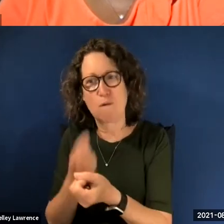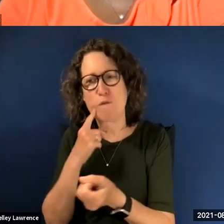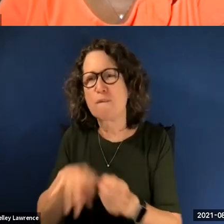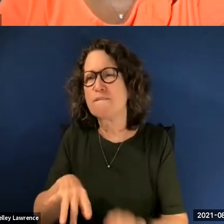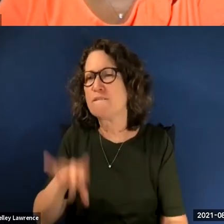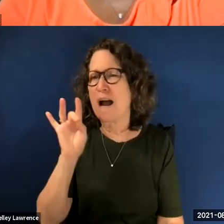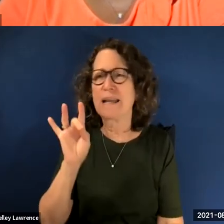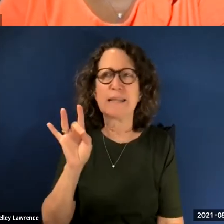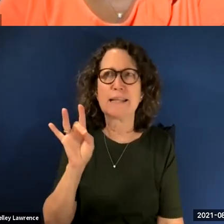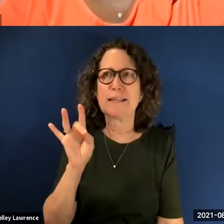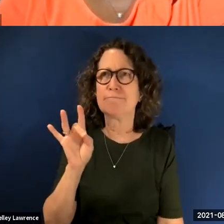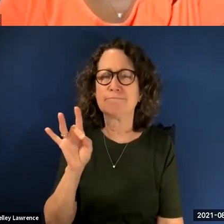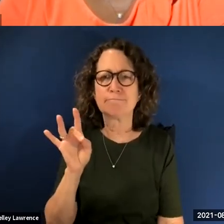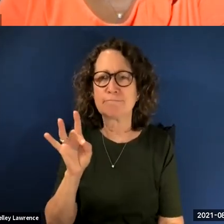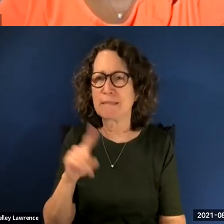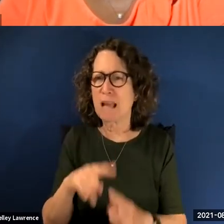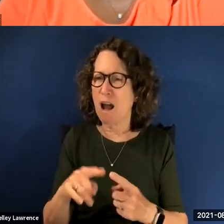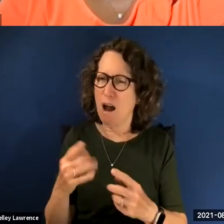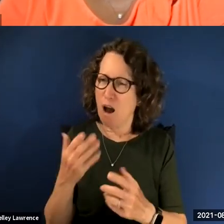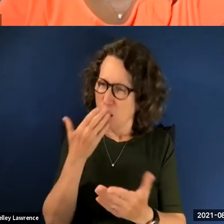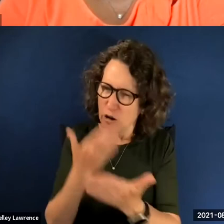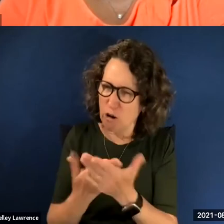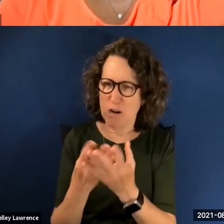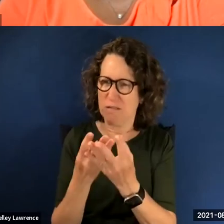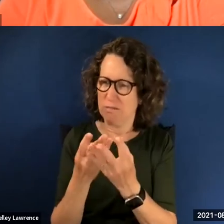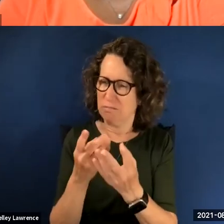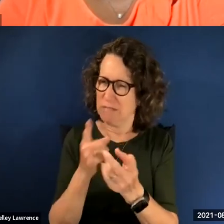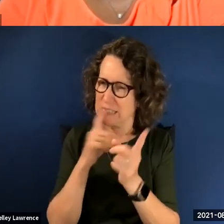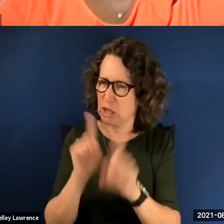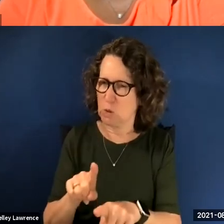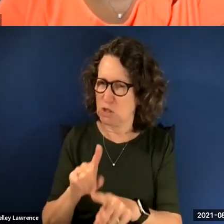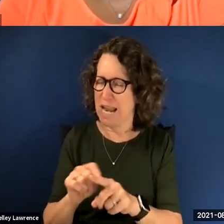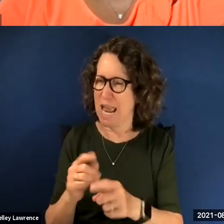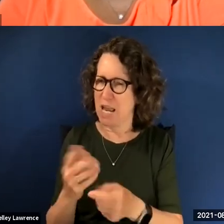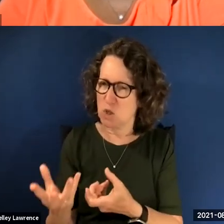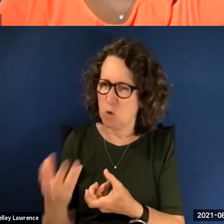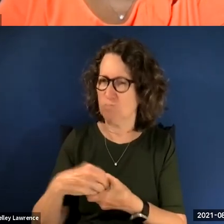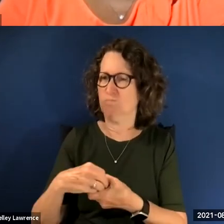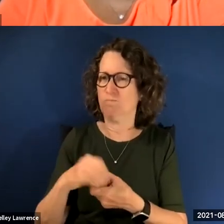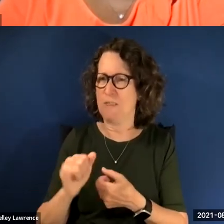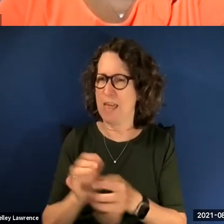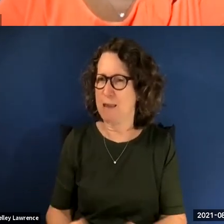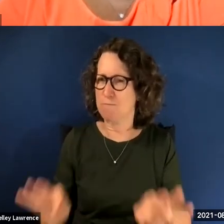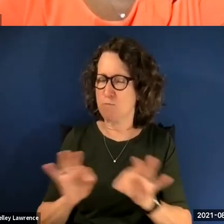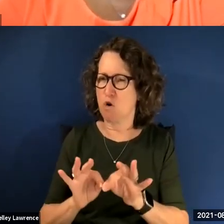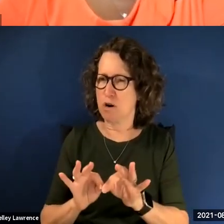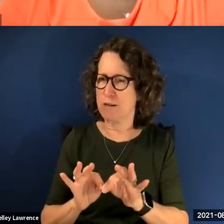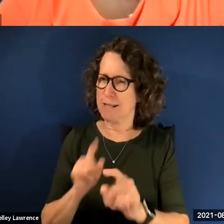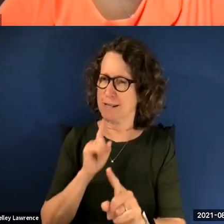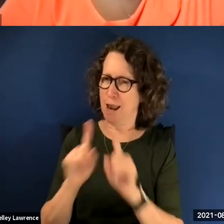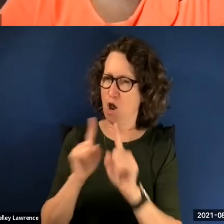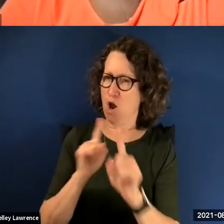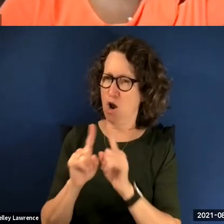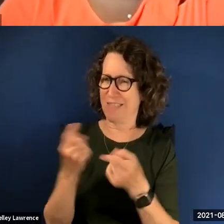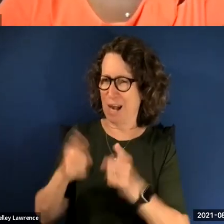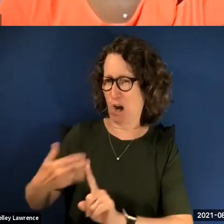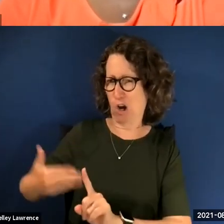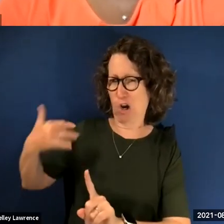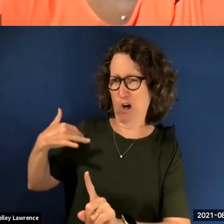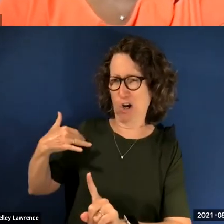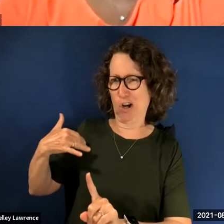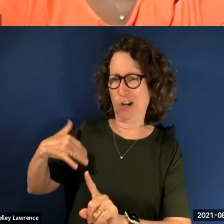finding as robust a solution as possible and to reengage in that important and instructive dialogue that occurred.